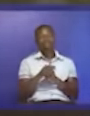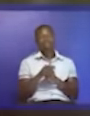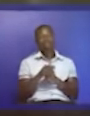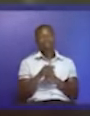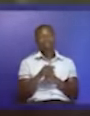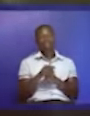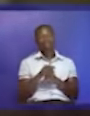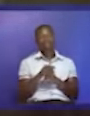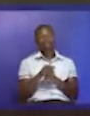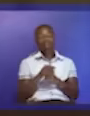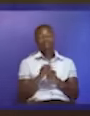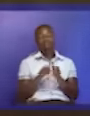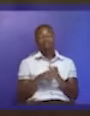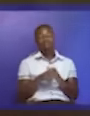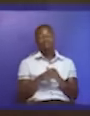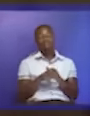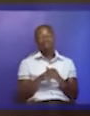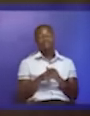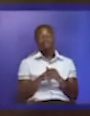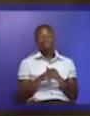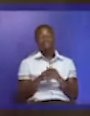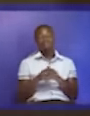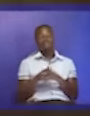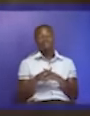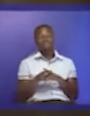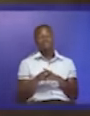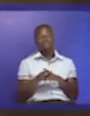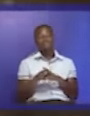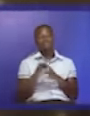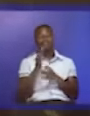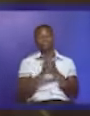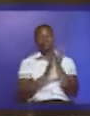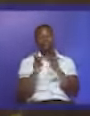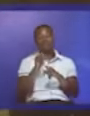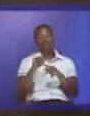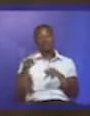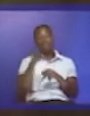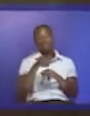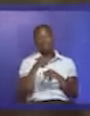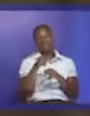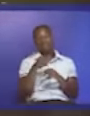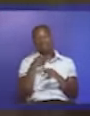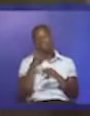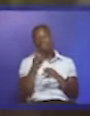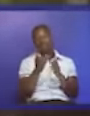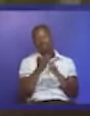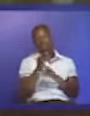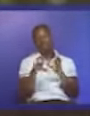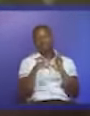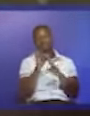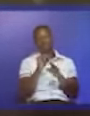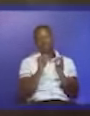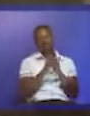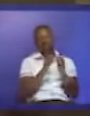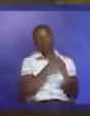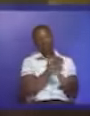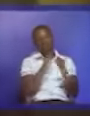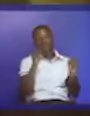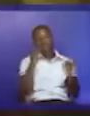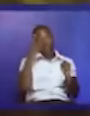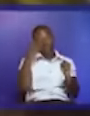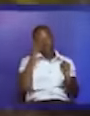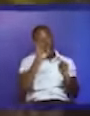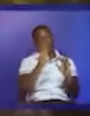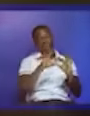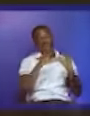Please hear me. For some of you here, I'm speaking to you by the Spirit. The salvation from your family,